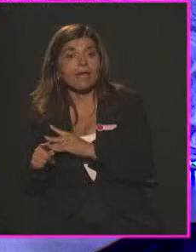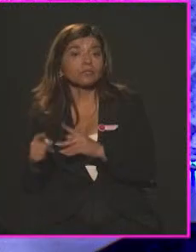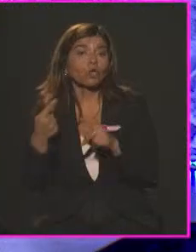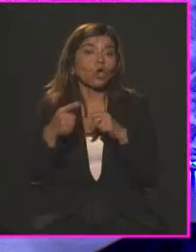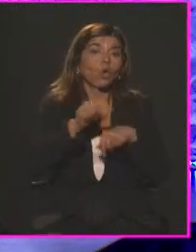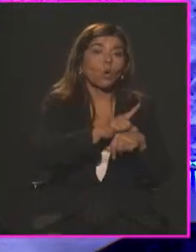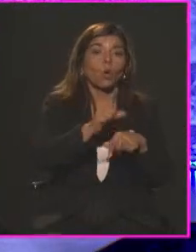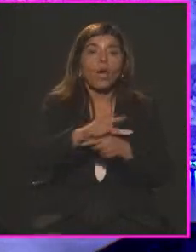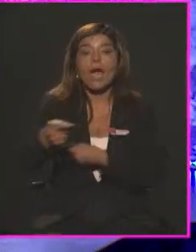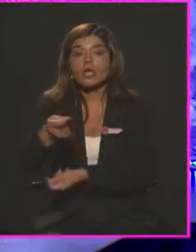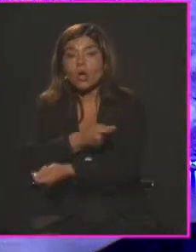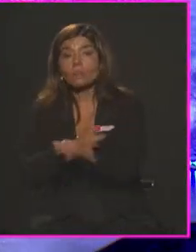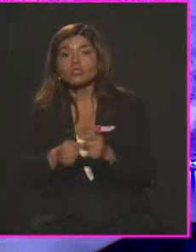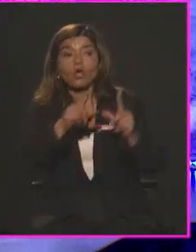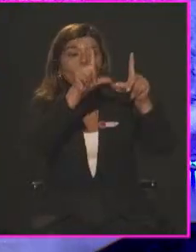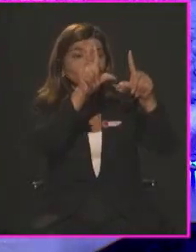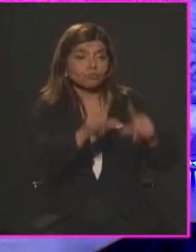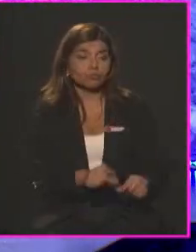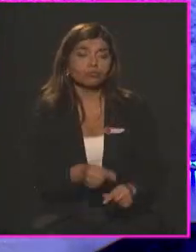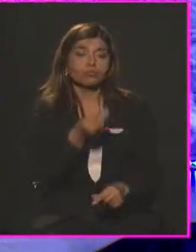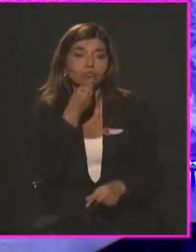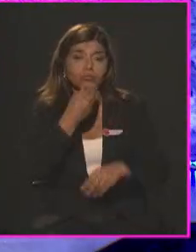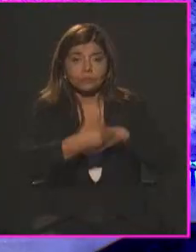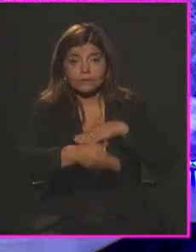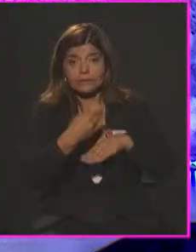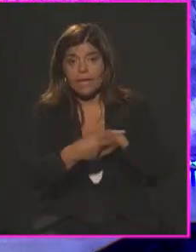by 30%.